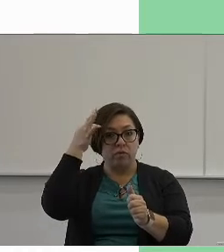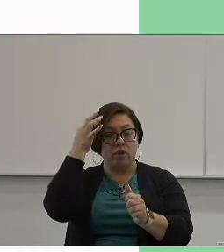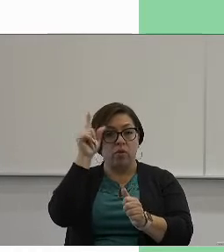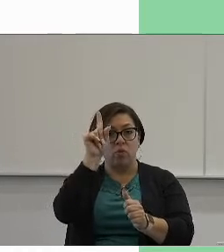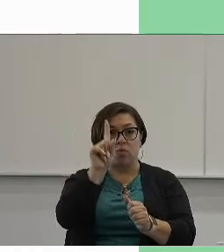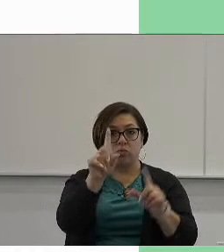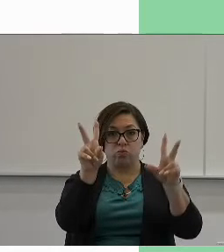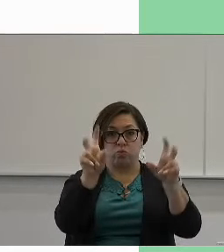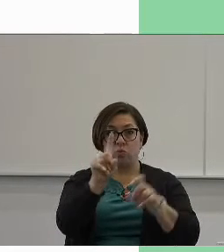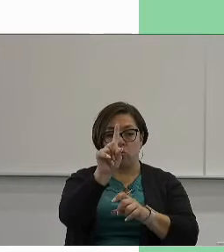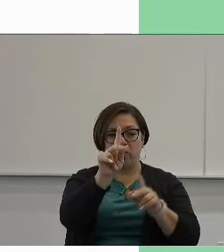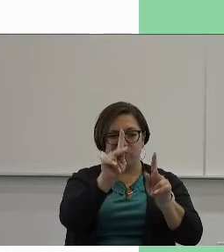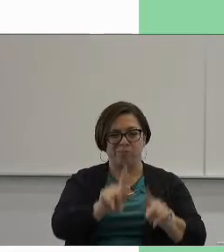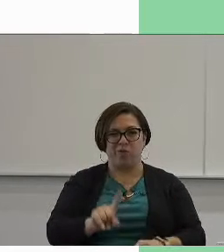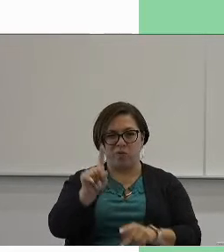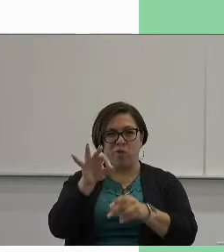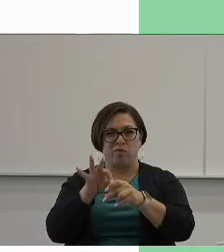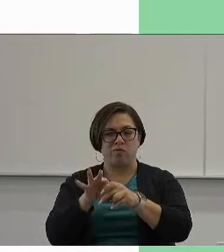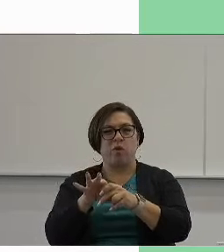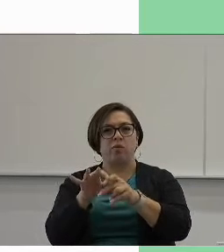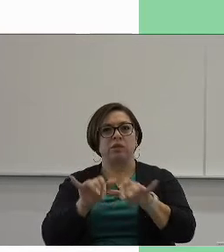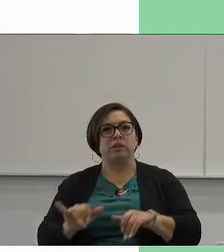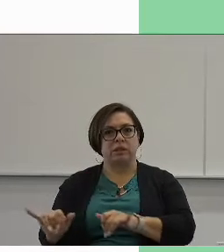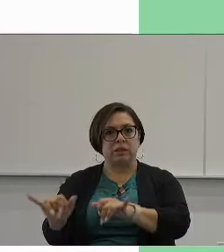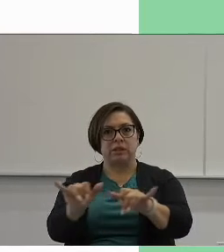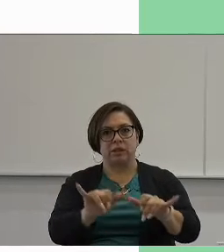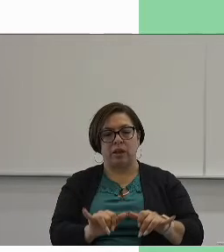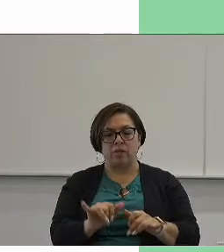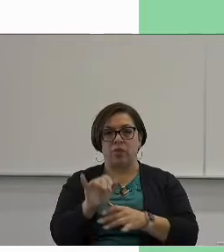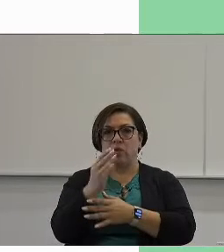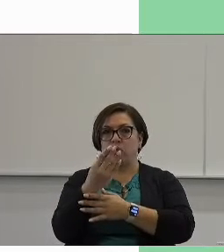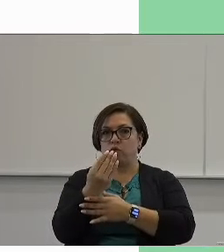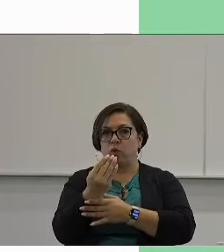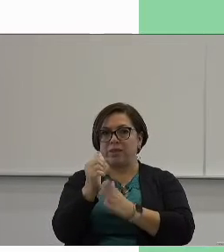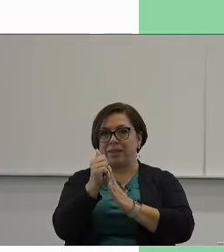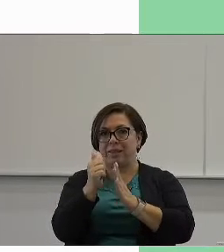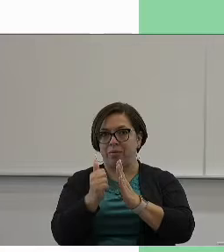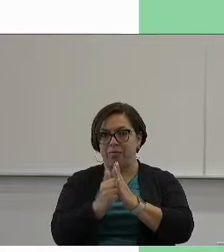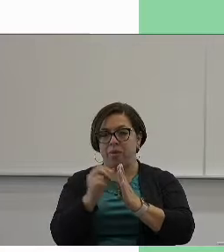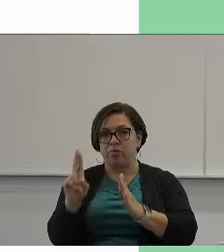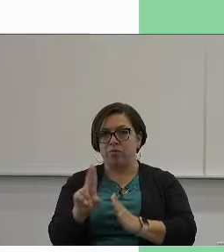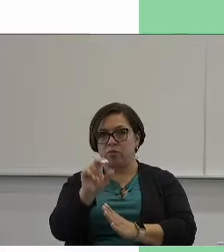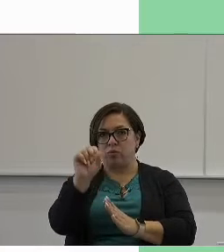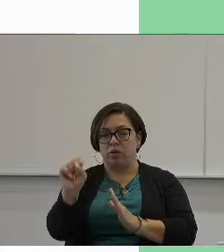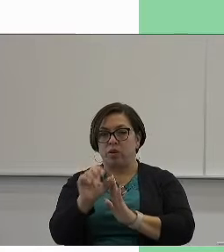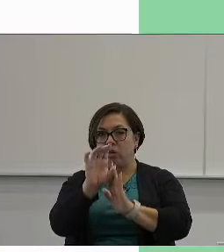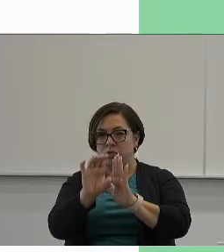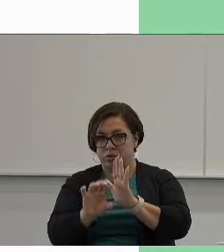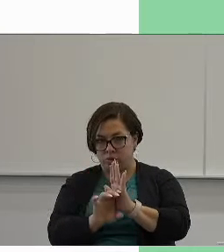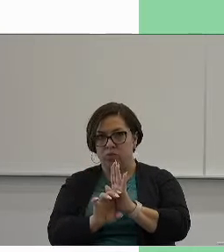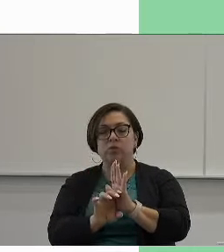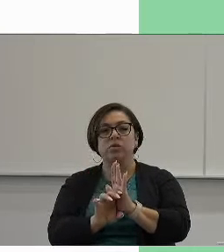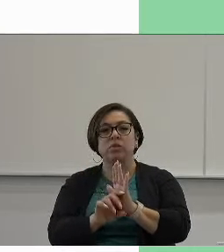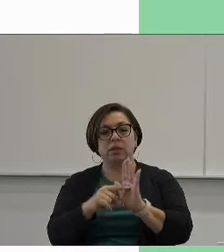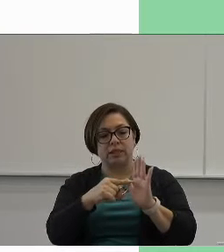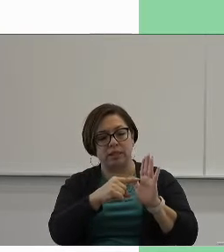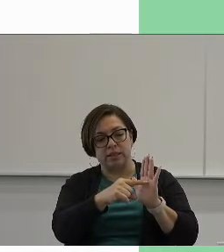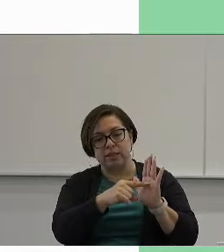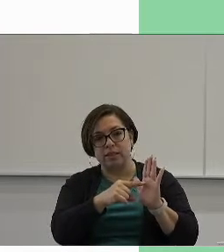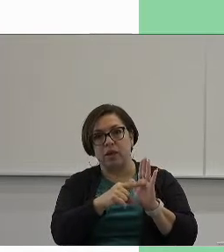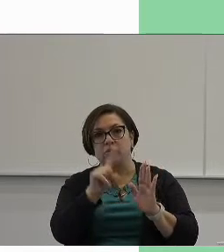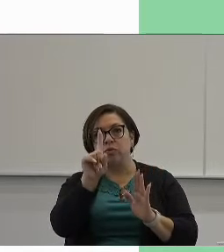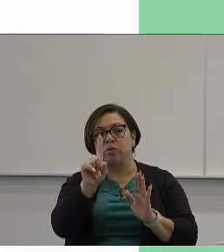one-person, one-vote standard. That comes from the 14th Amendment to the United States Constitution. And what that tells us is that for